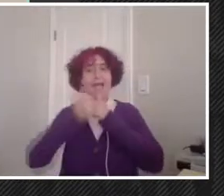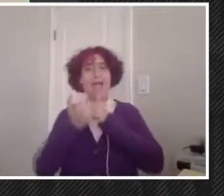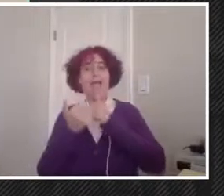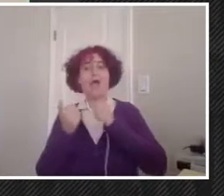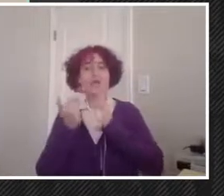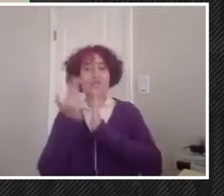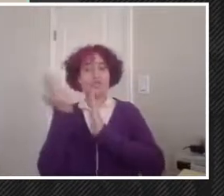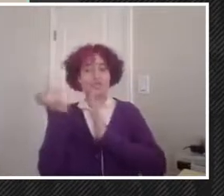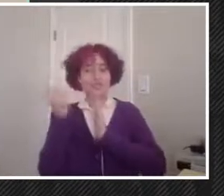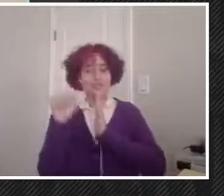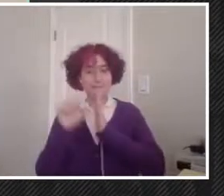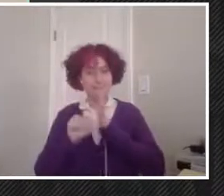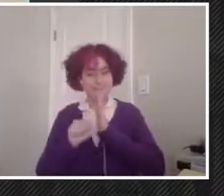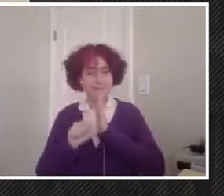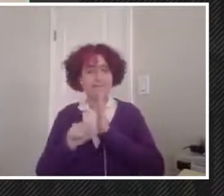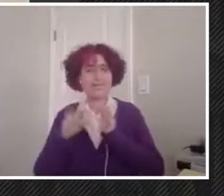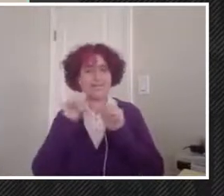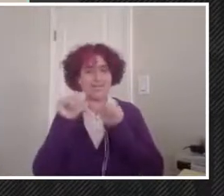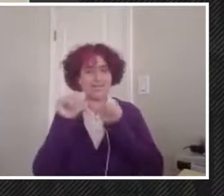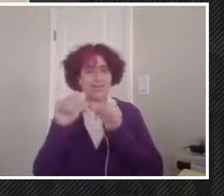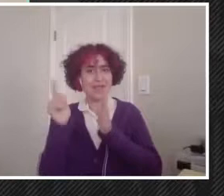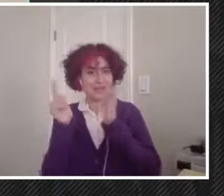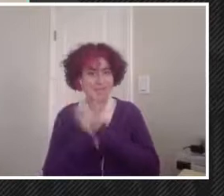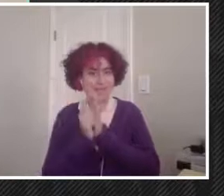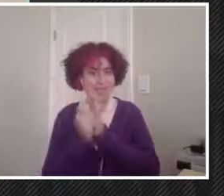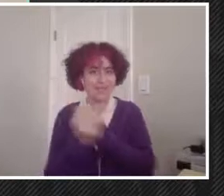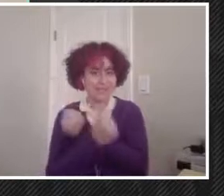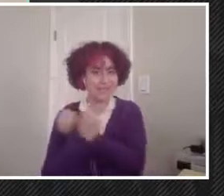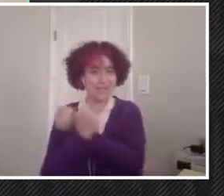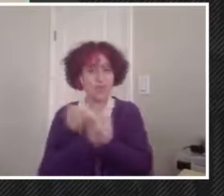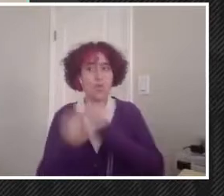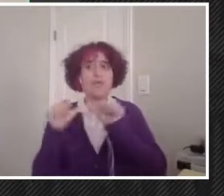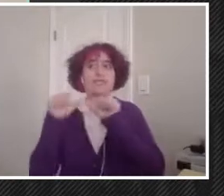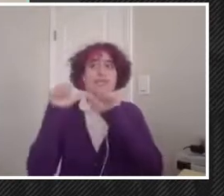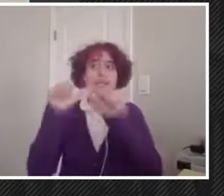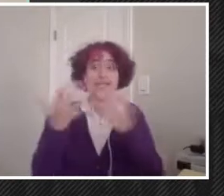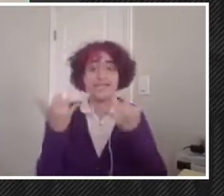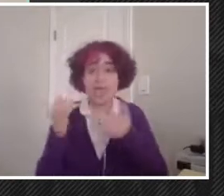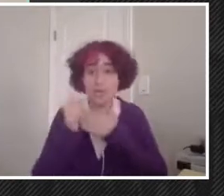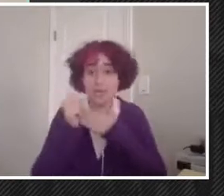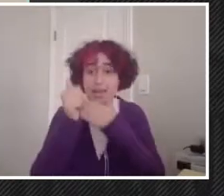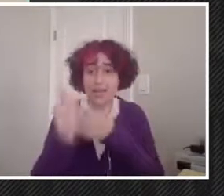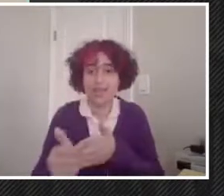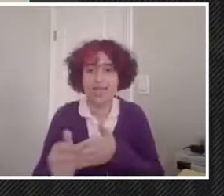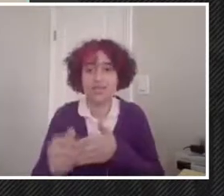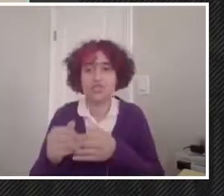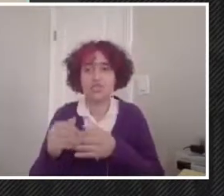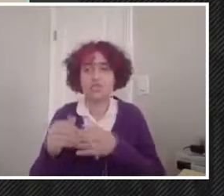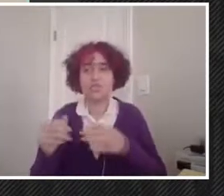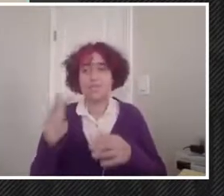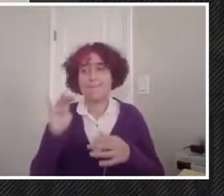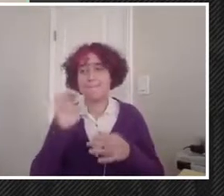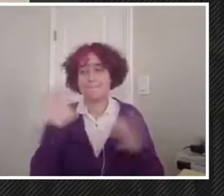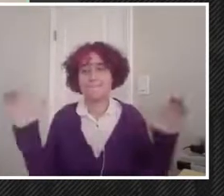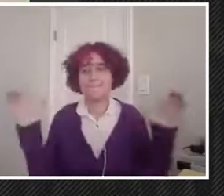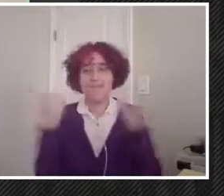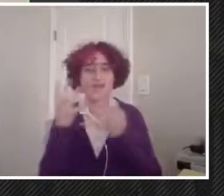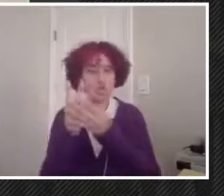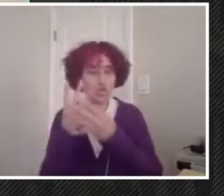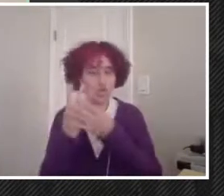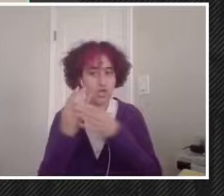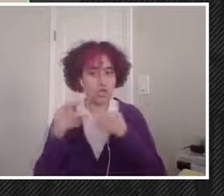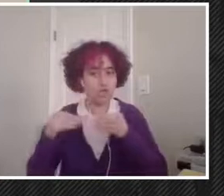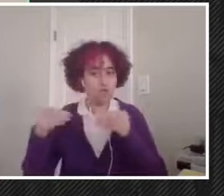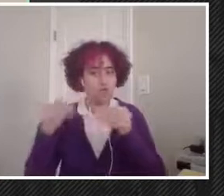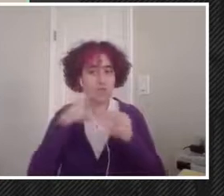legalized slavery, which is what led and is continuing to lead to the mass incarceration movement that we see. And then lastly, in our